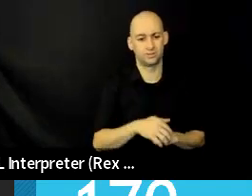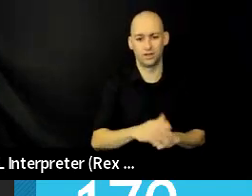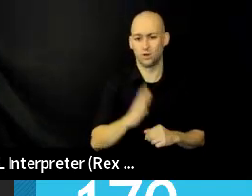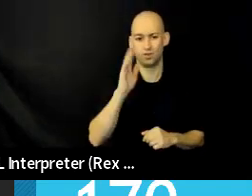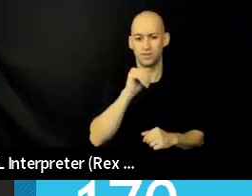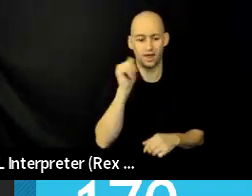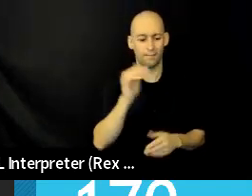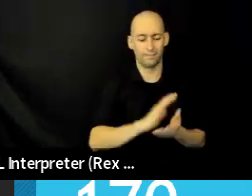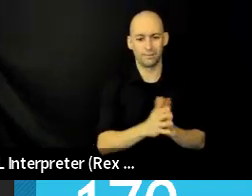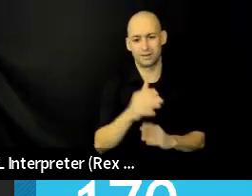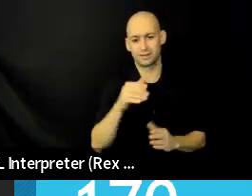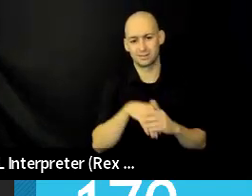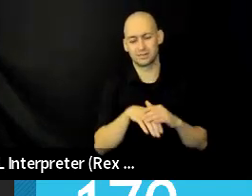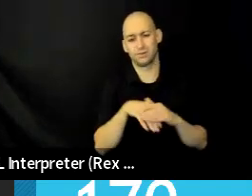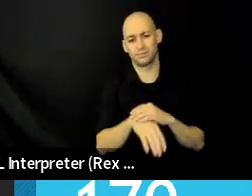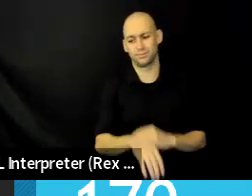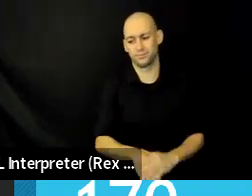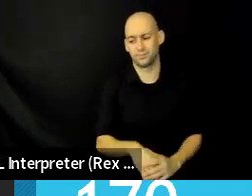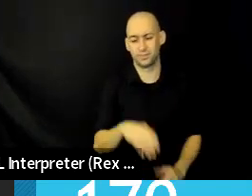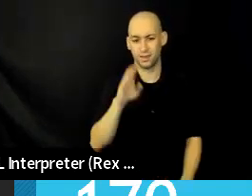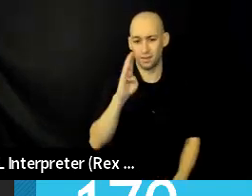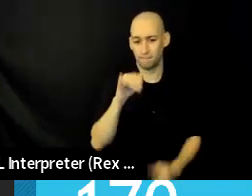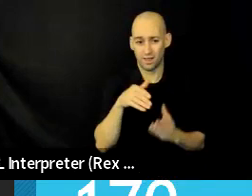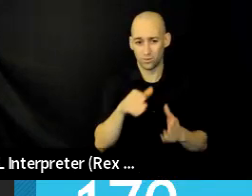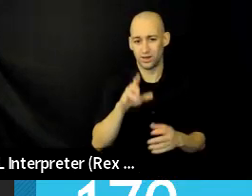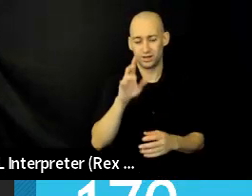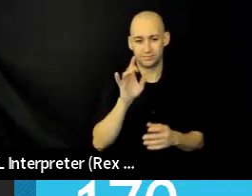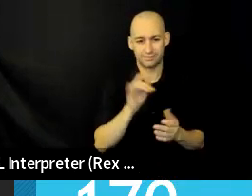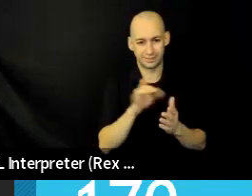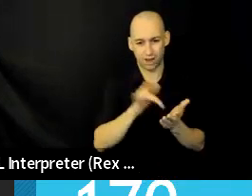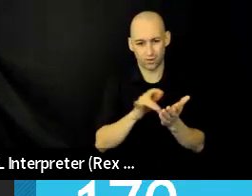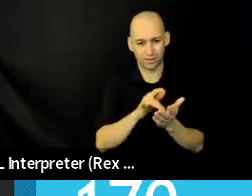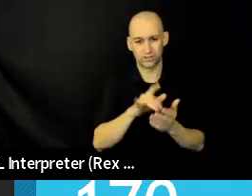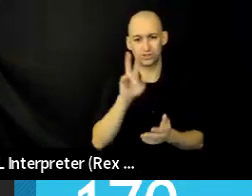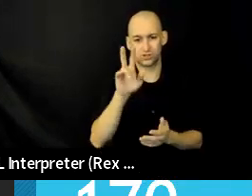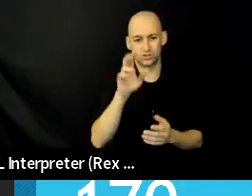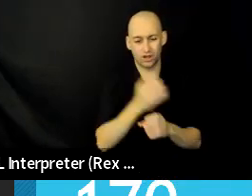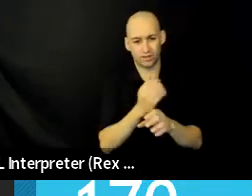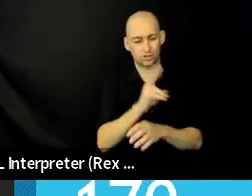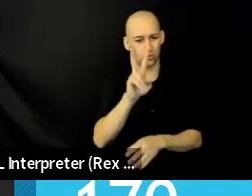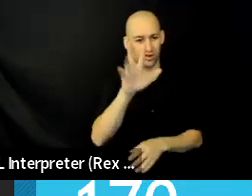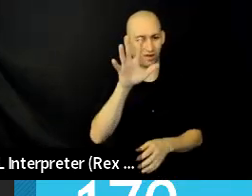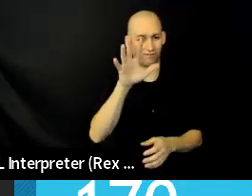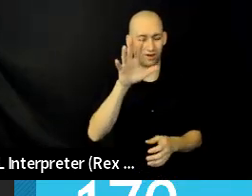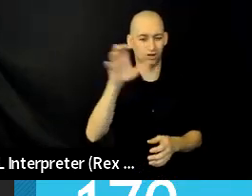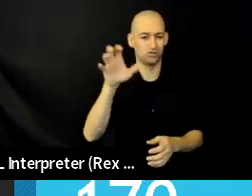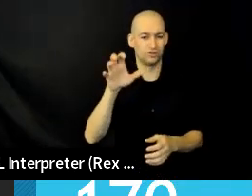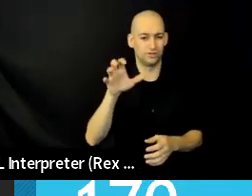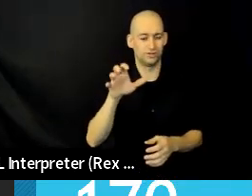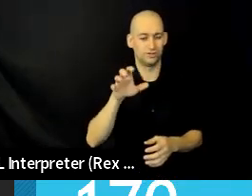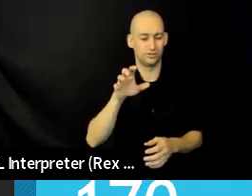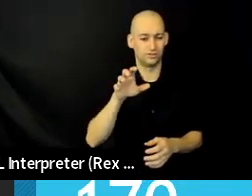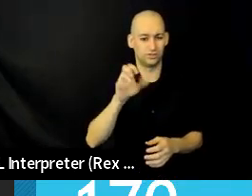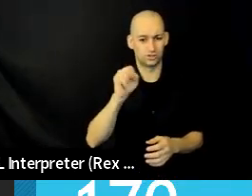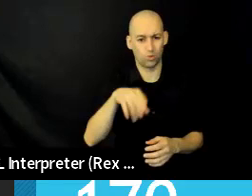accessible. By the way, the calculation of about 2,500 square feet for that